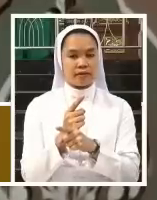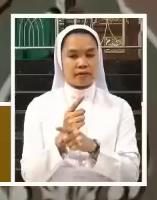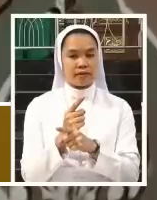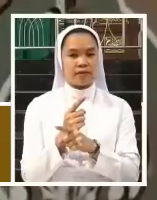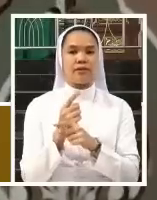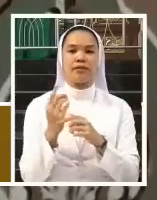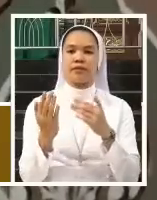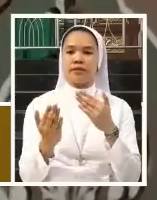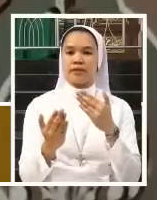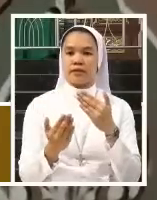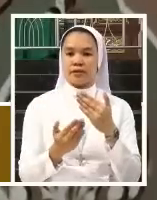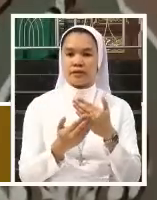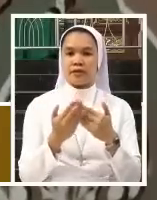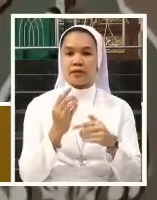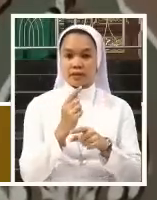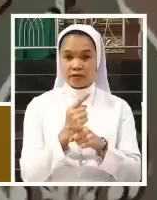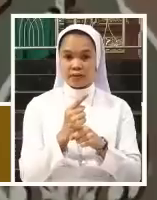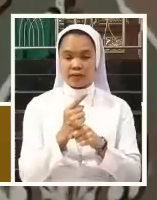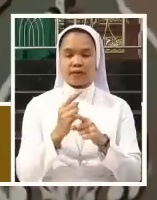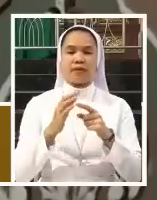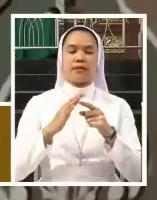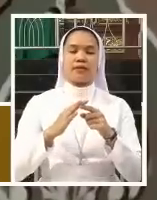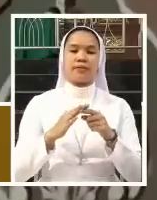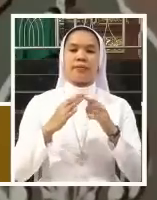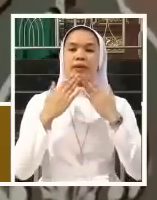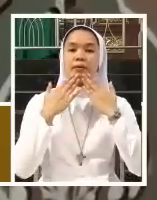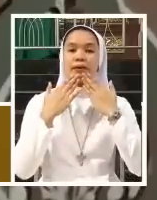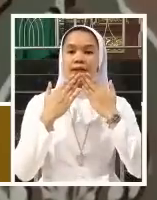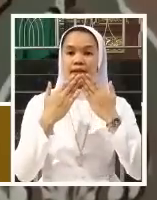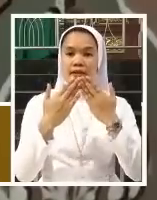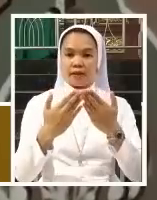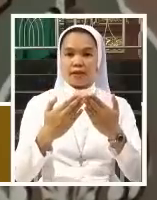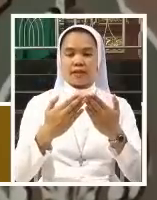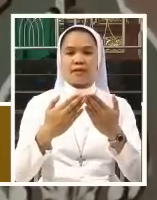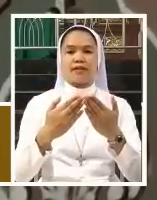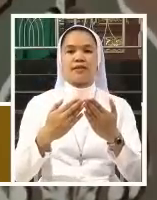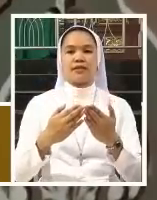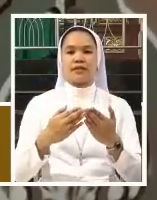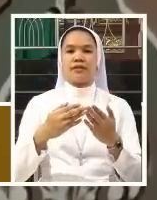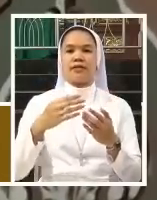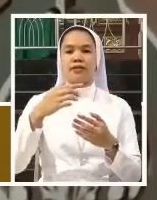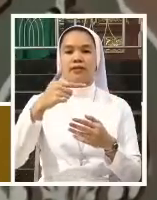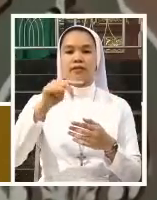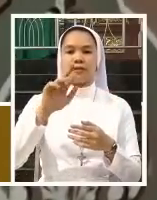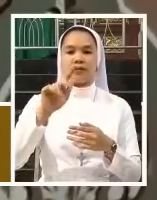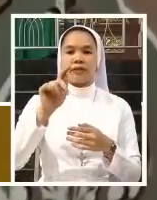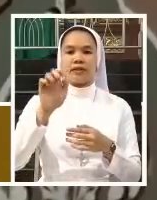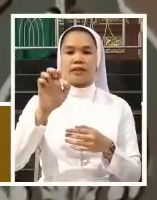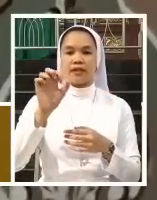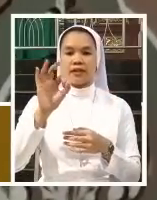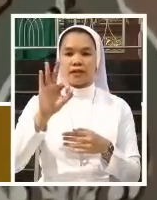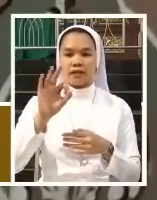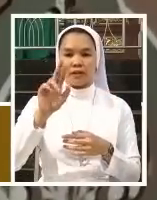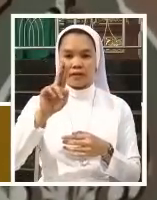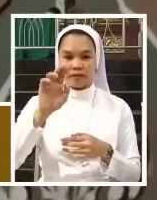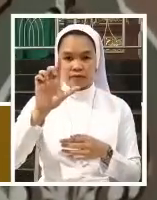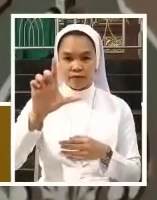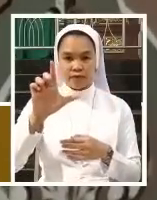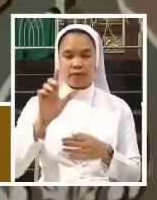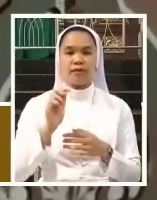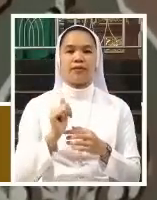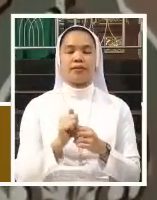Siyempre enot ang pasasalamat. Priests are meant to be persons, servants